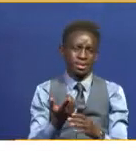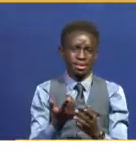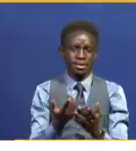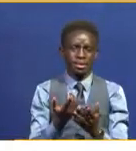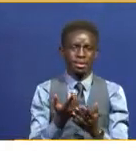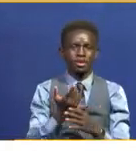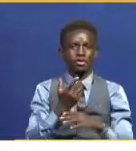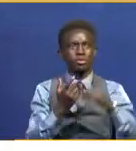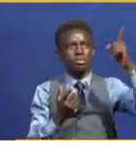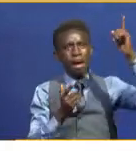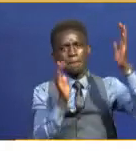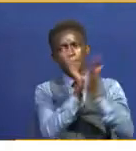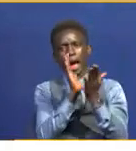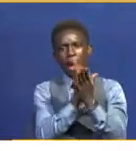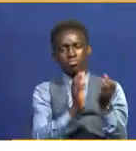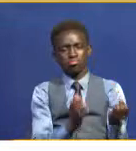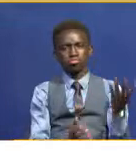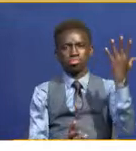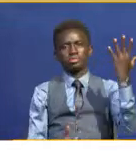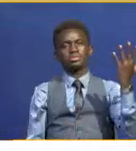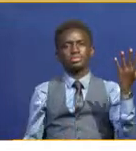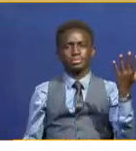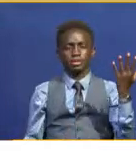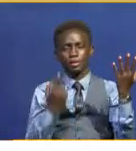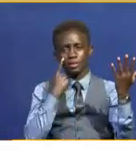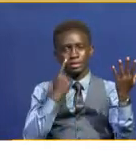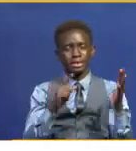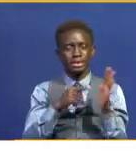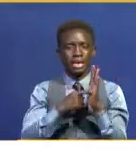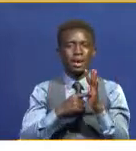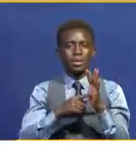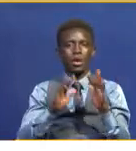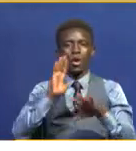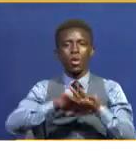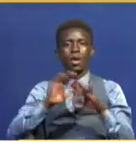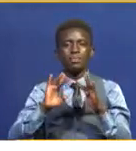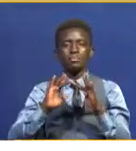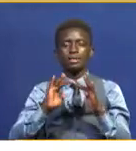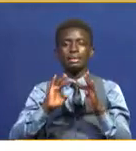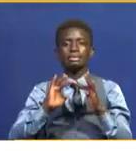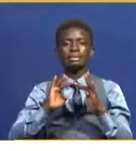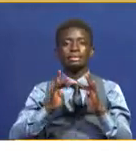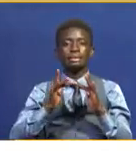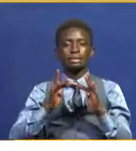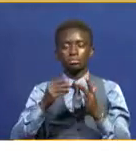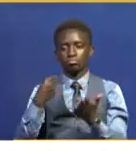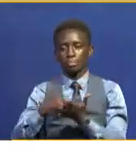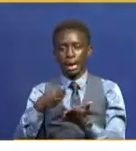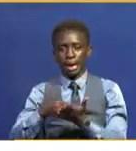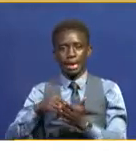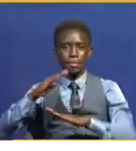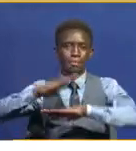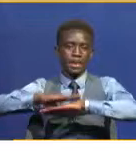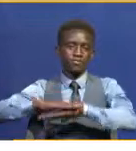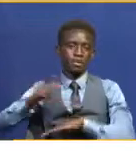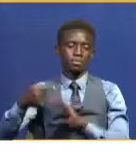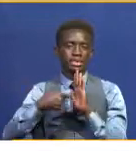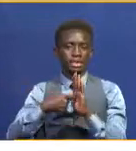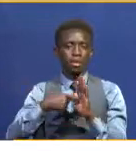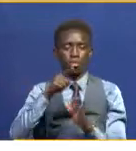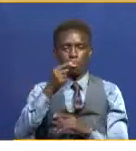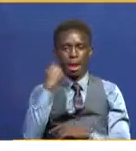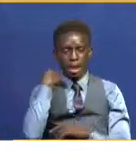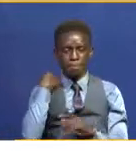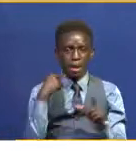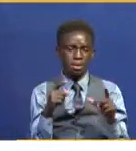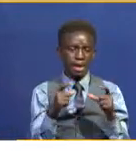account elsewhere. Look at e-commerce platforms, for instance, where you just key in perhaps your debit card or